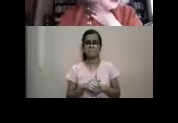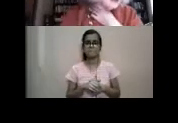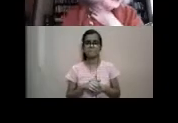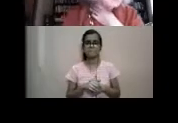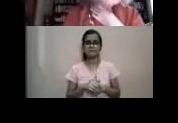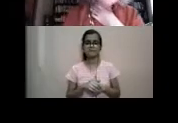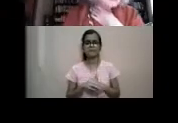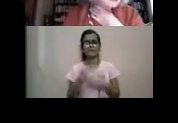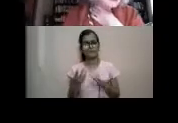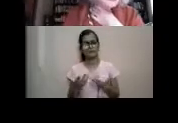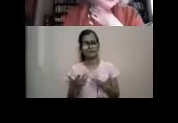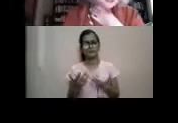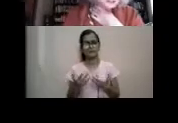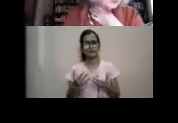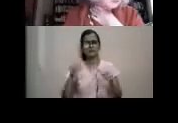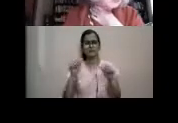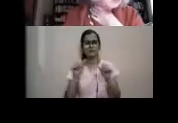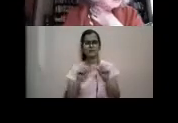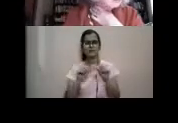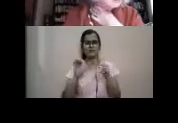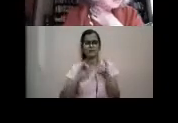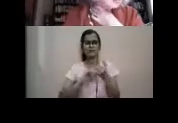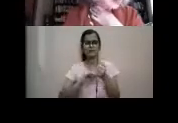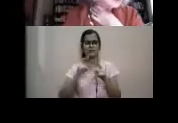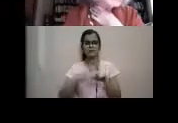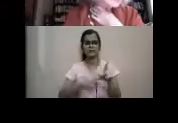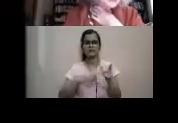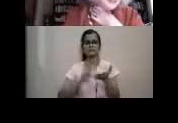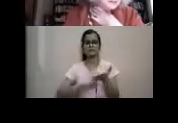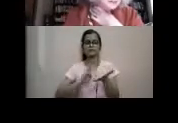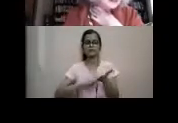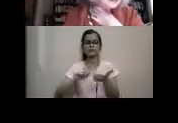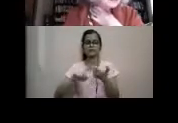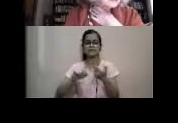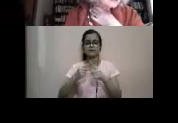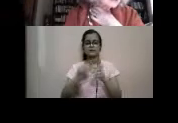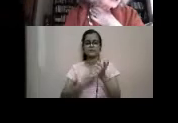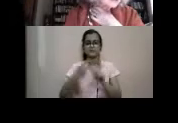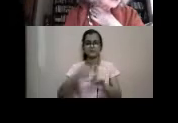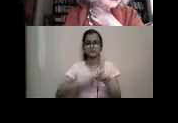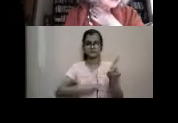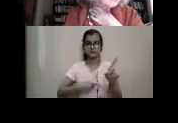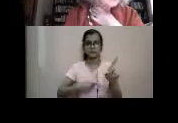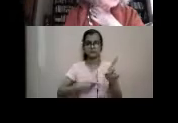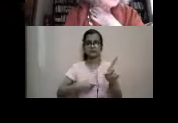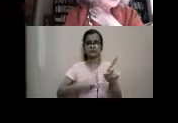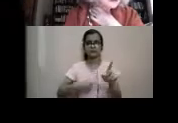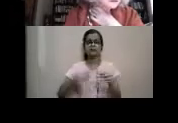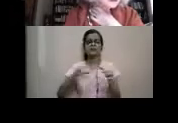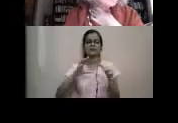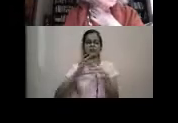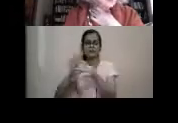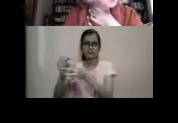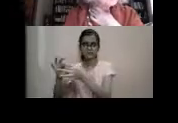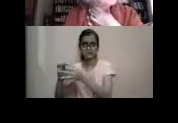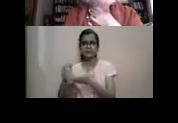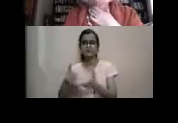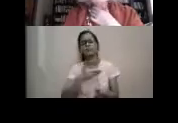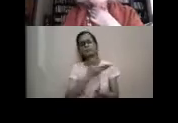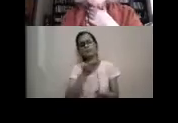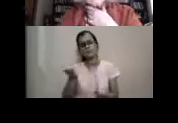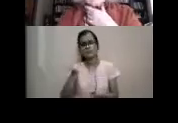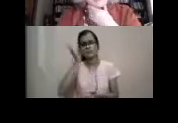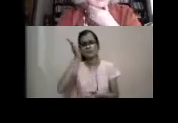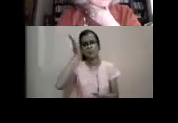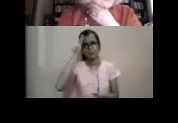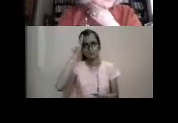In asymmetrical relationship, such as dependency relations, we are secure only as